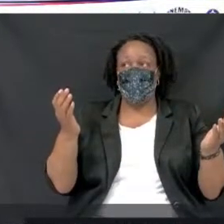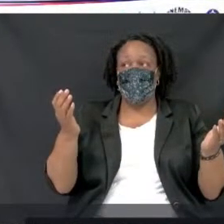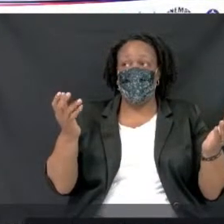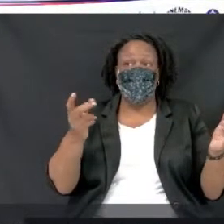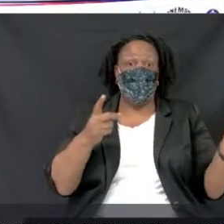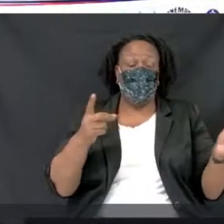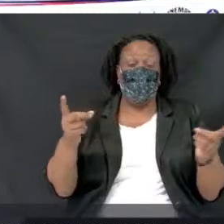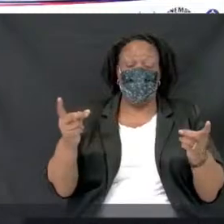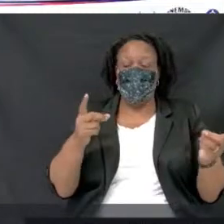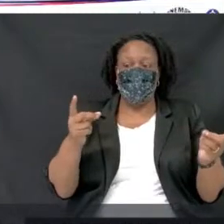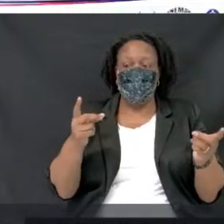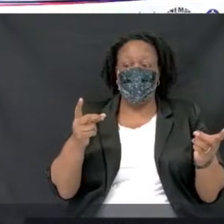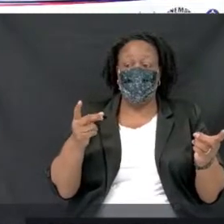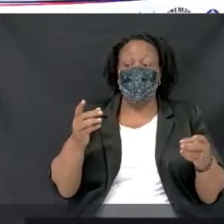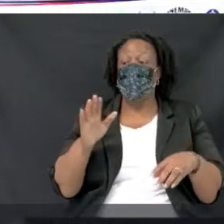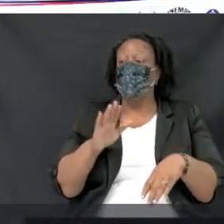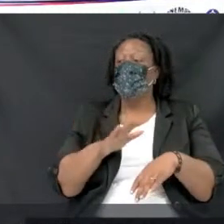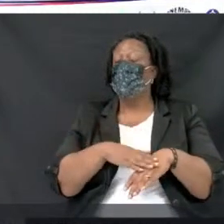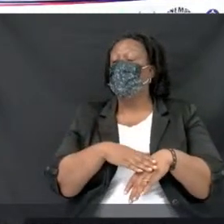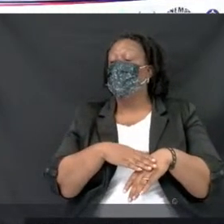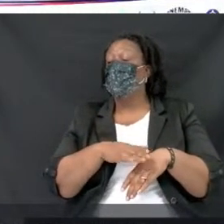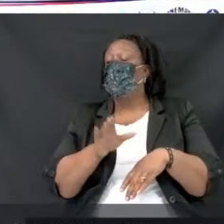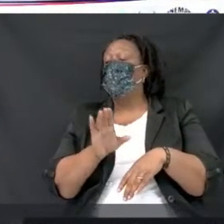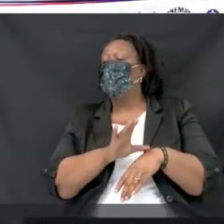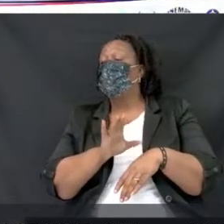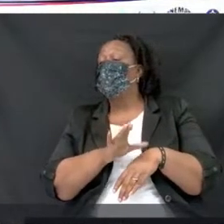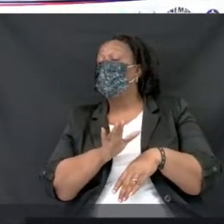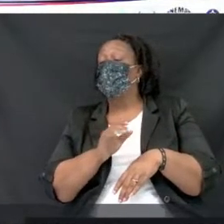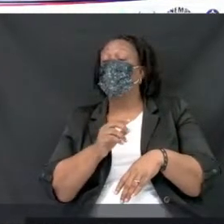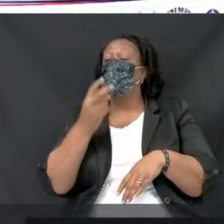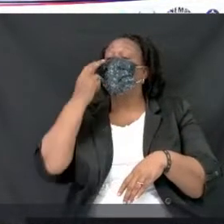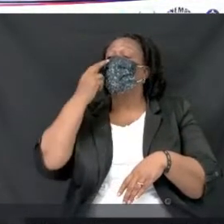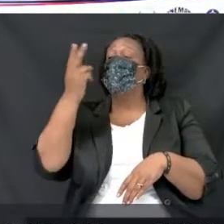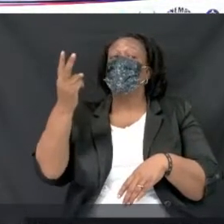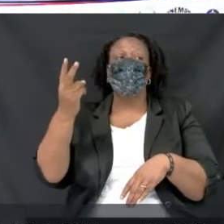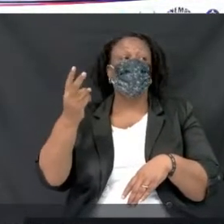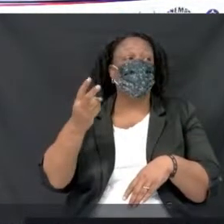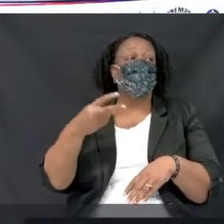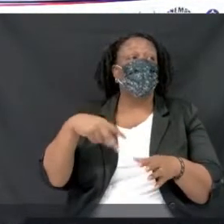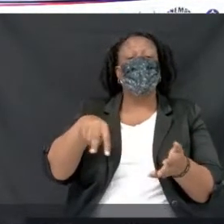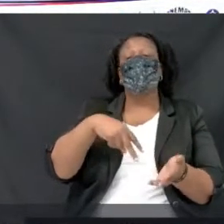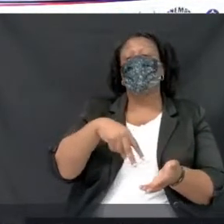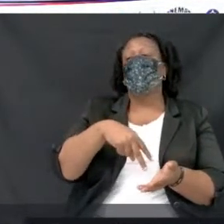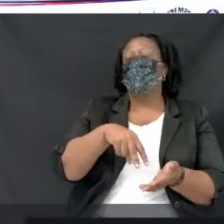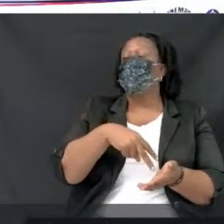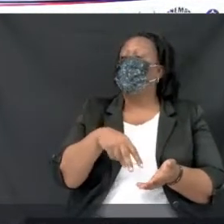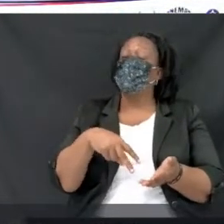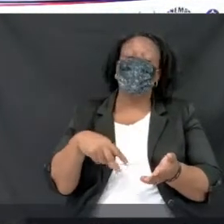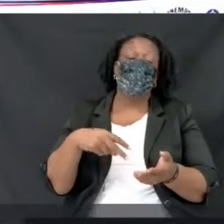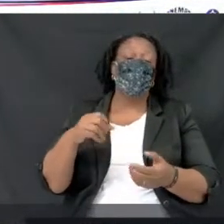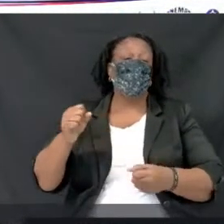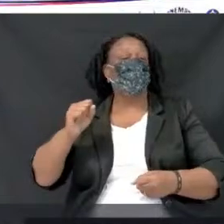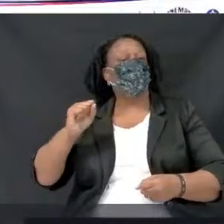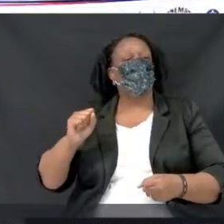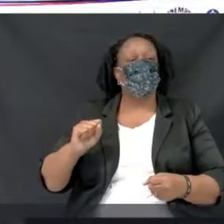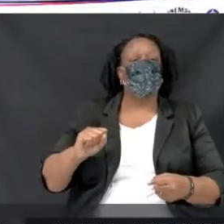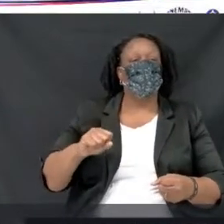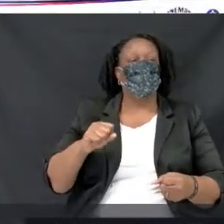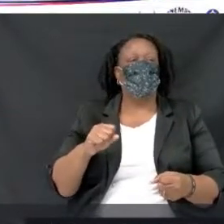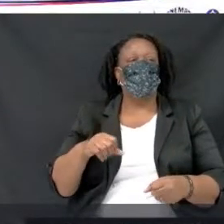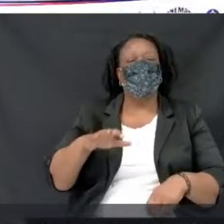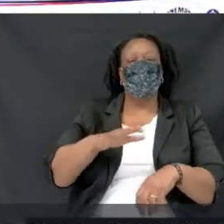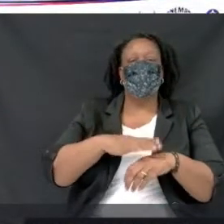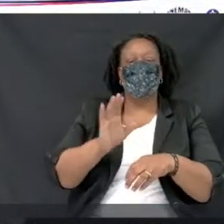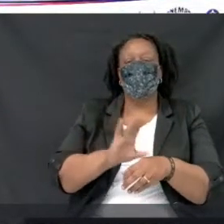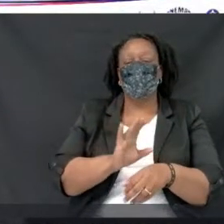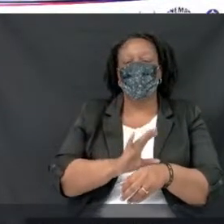virtually, and so you can participate by staying home and looking at it virtually. If you want to